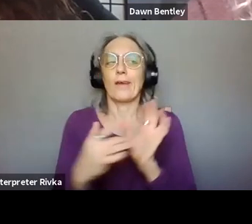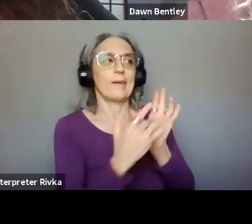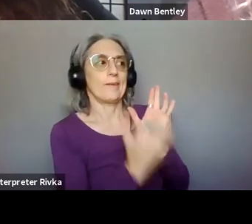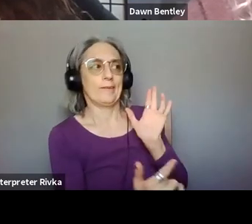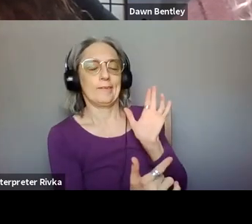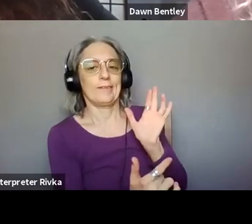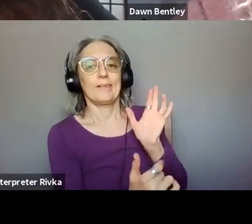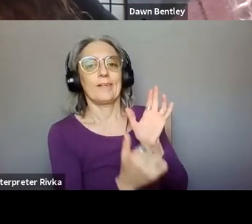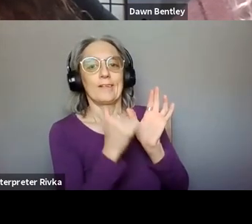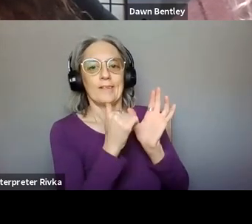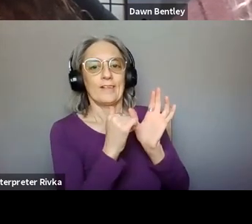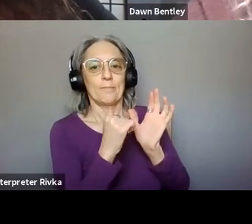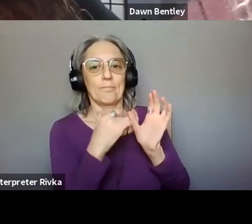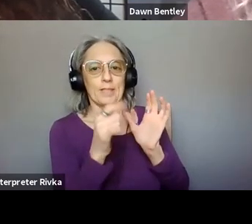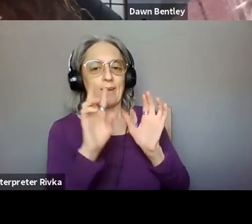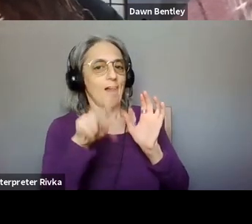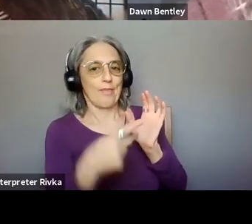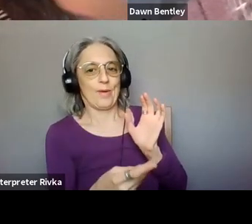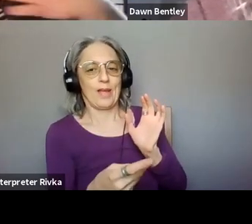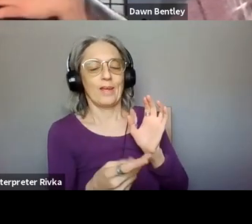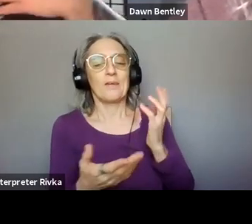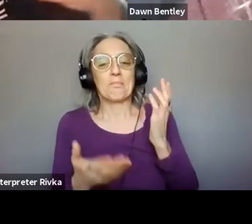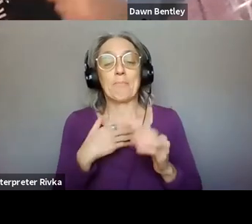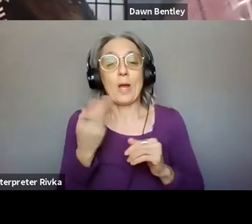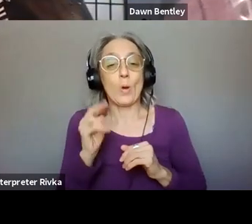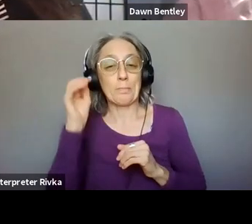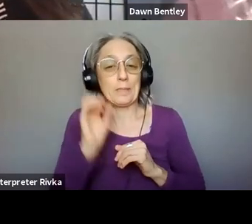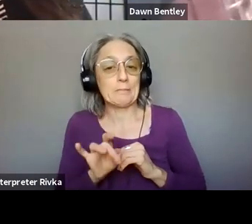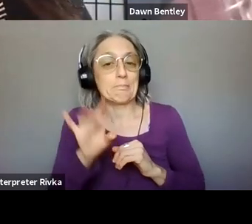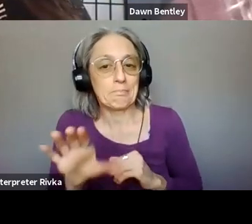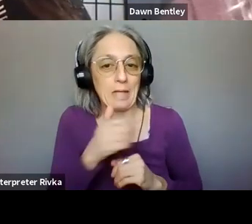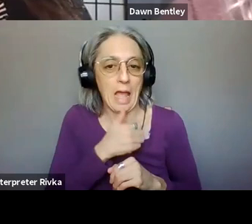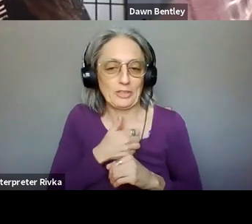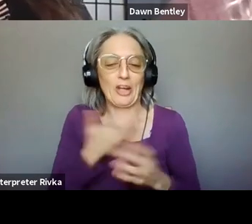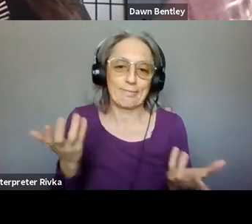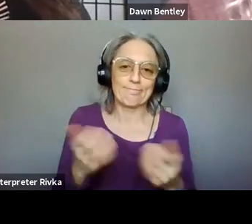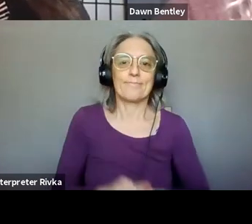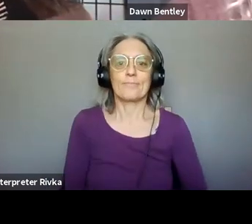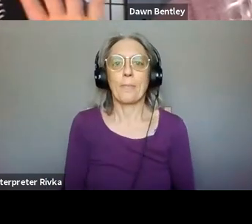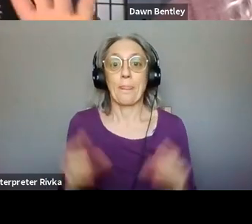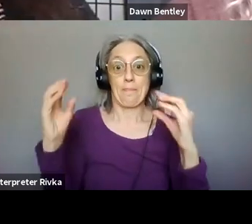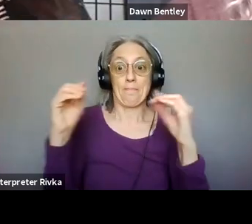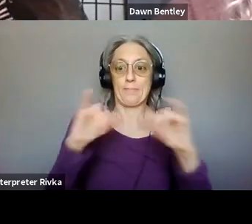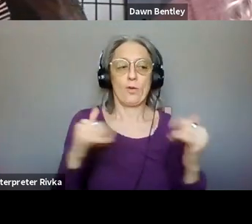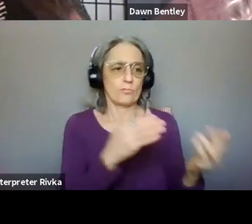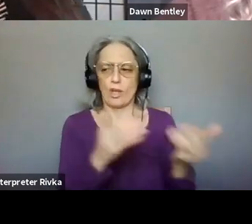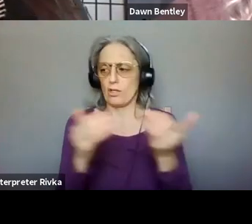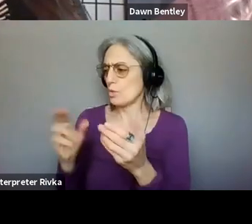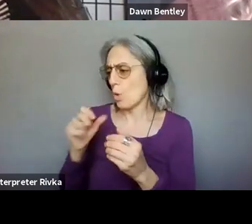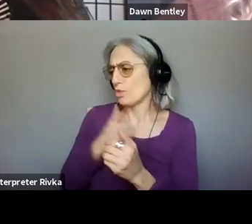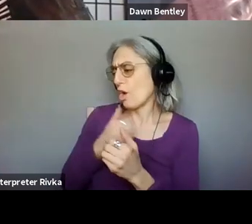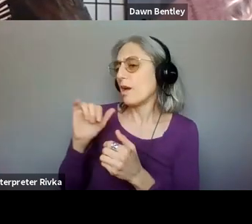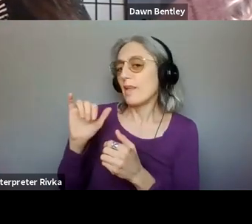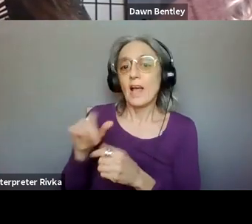anyway, that's like maybe an editorial comment. I'm sorry. But it's Thank you both. Oh, sorry, Maggie, go ahead. No, sorry.